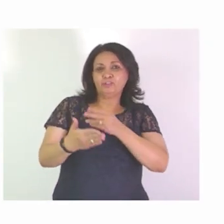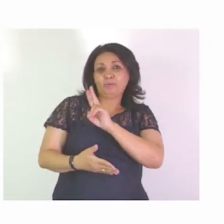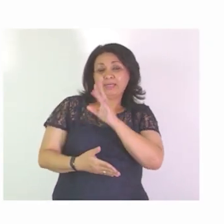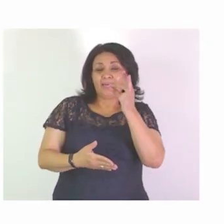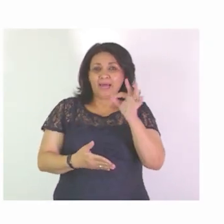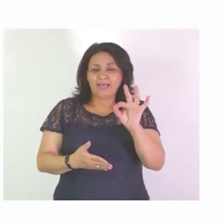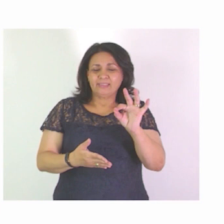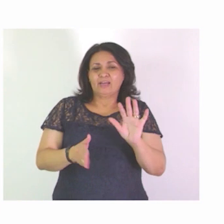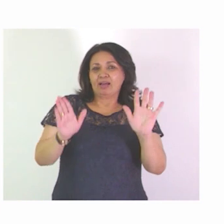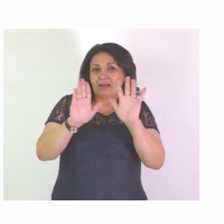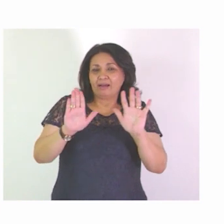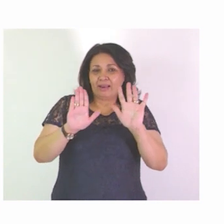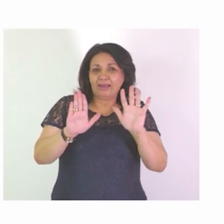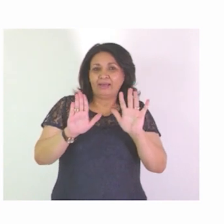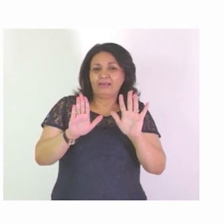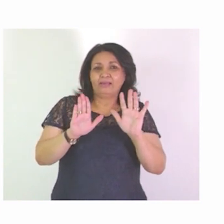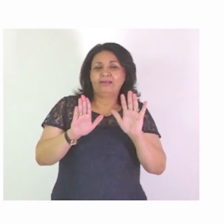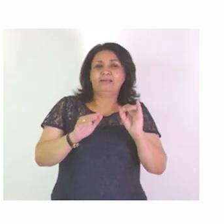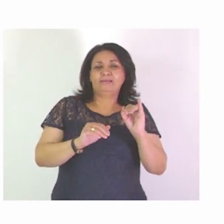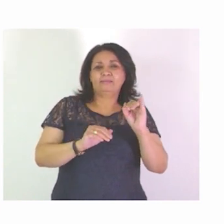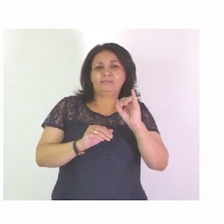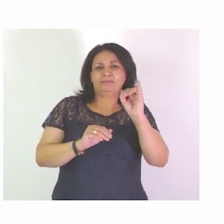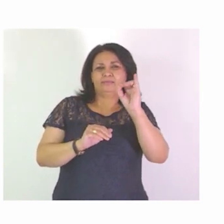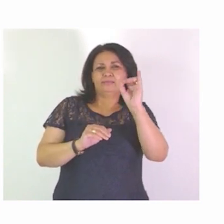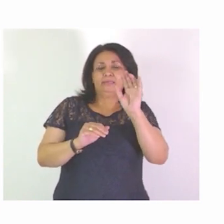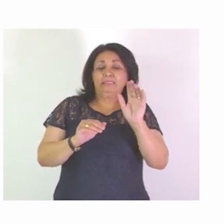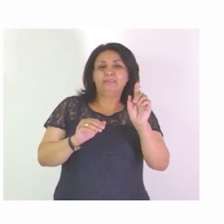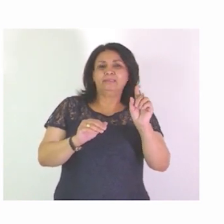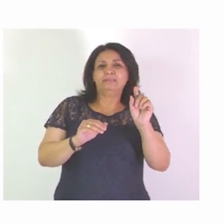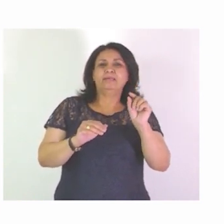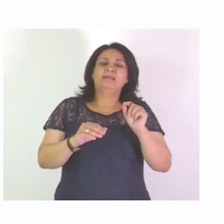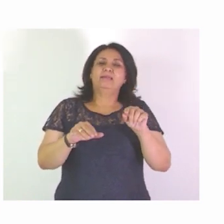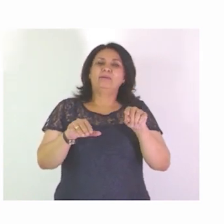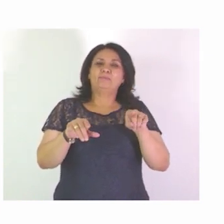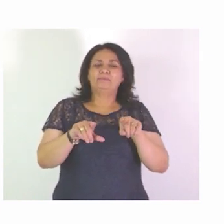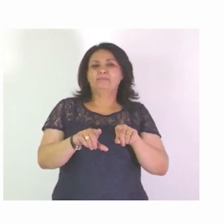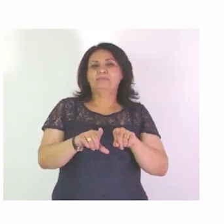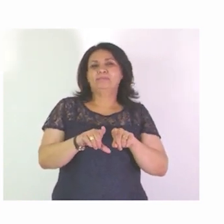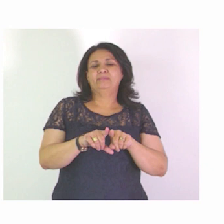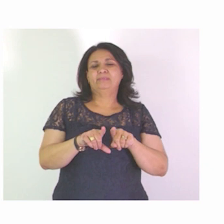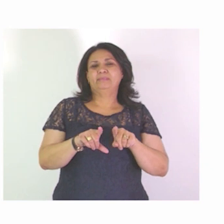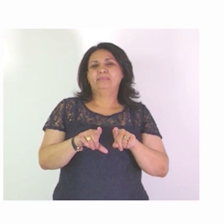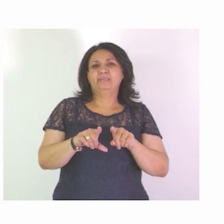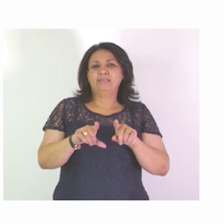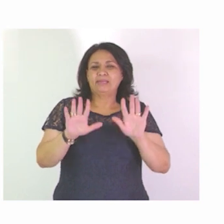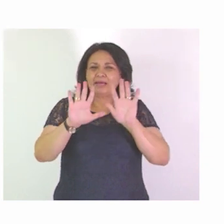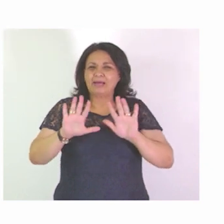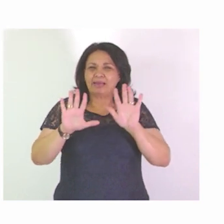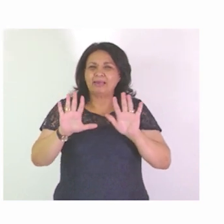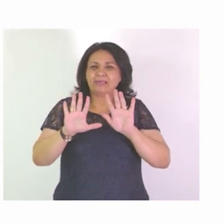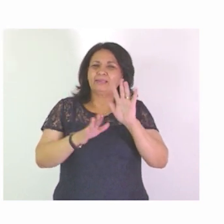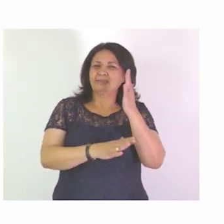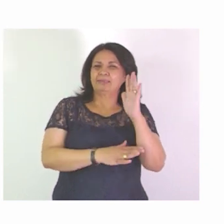color inside the lines and to also color in one direction. Be creative and have